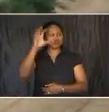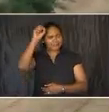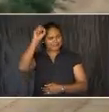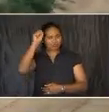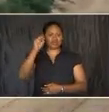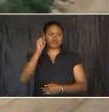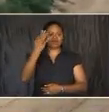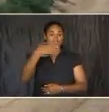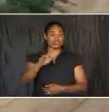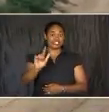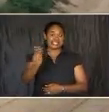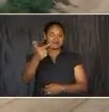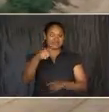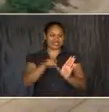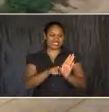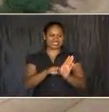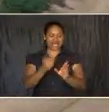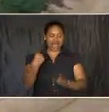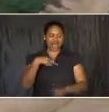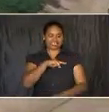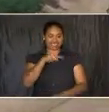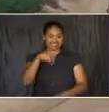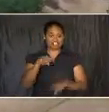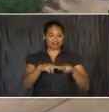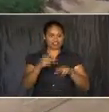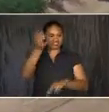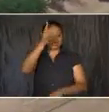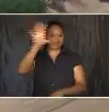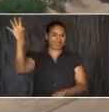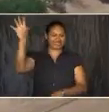will be to name back in Tungalala, Nino the Martinito.